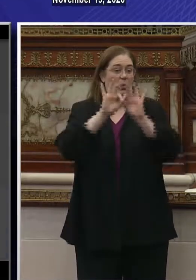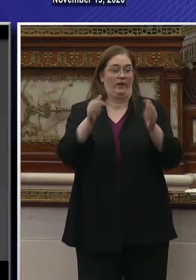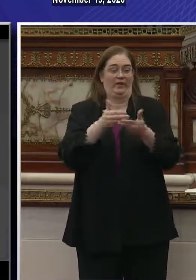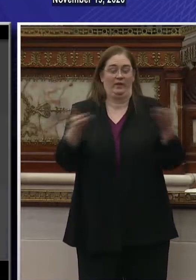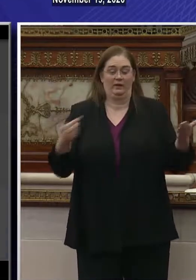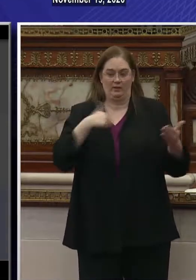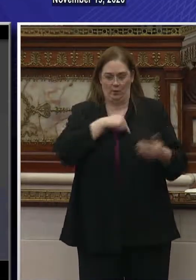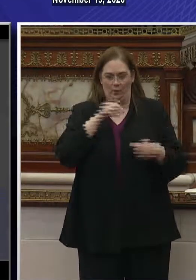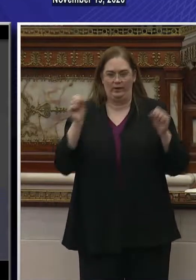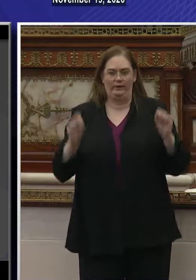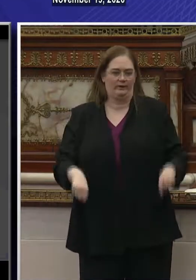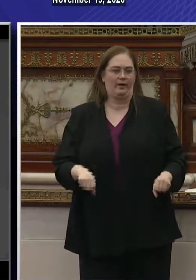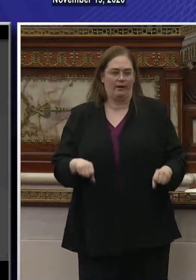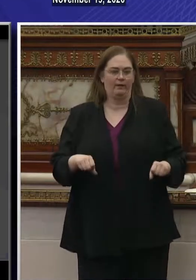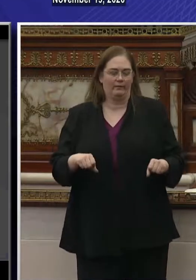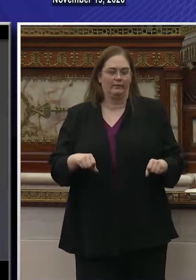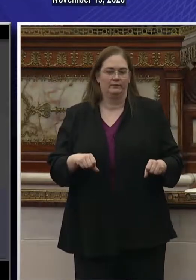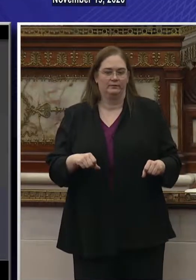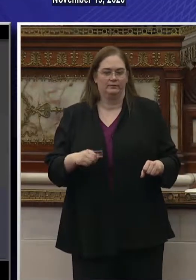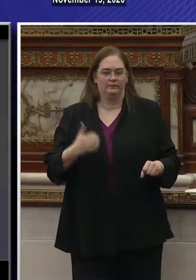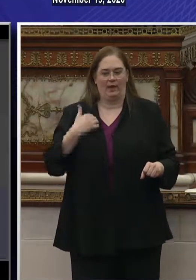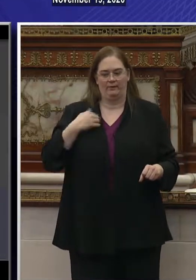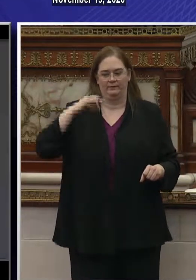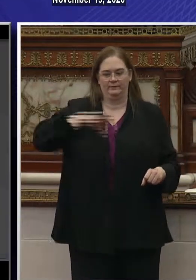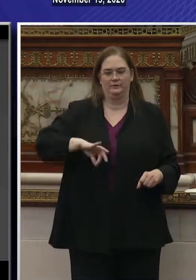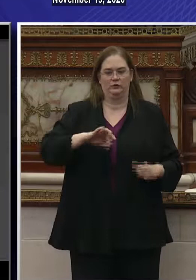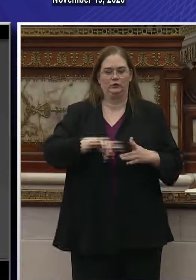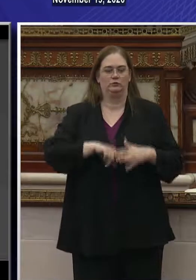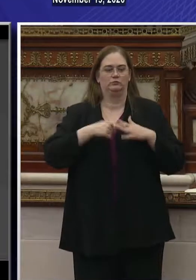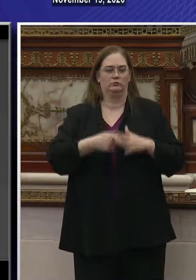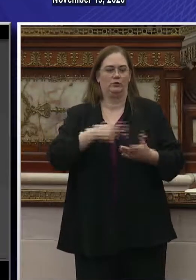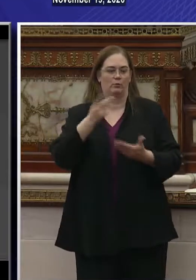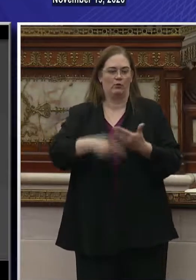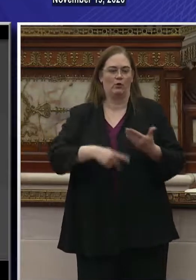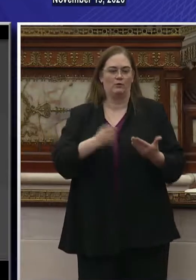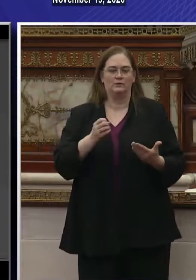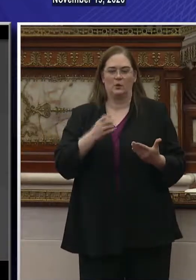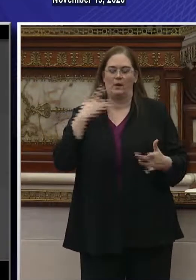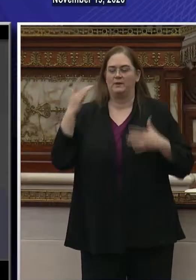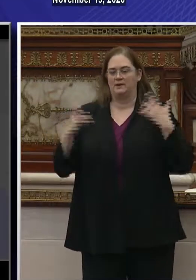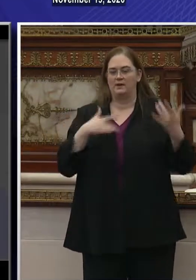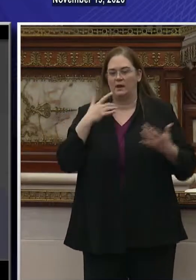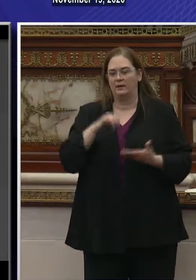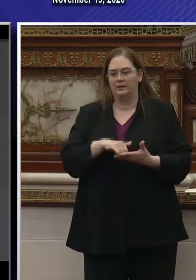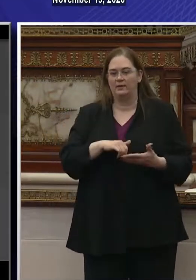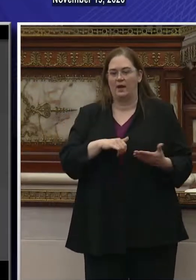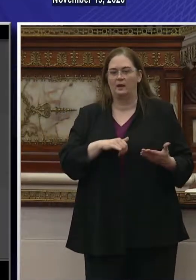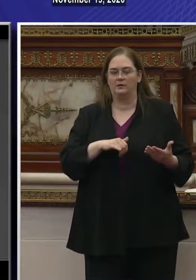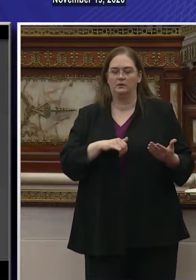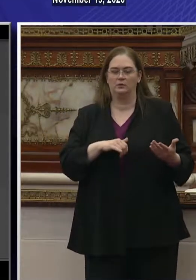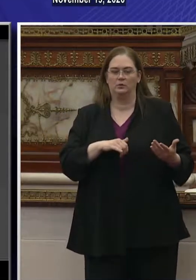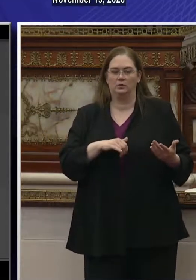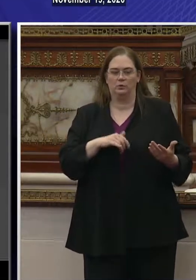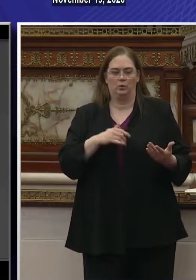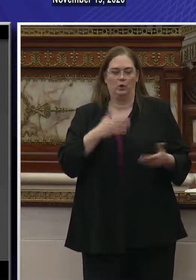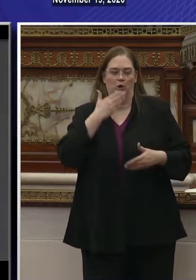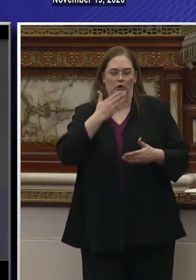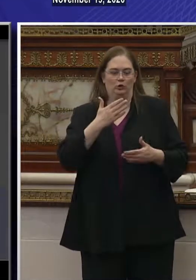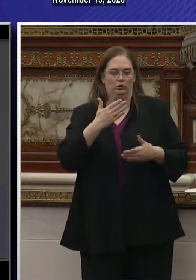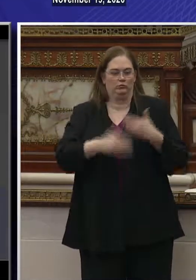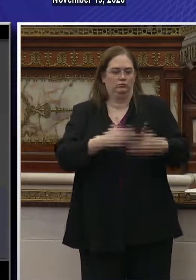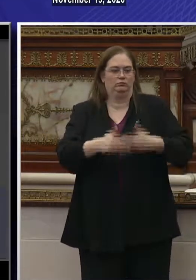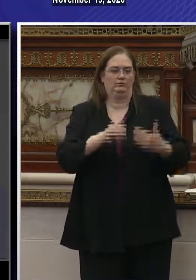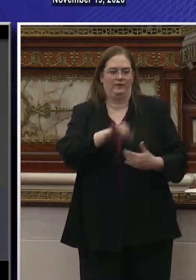can have going for us in launching the program. So I'm excited that we're in good shape with